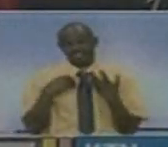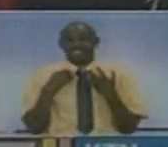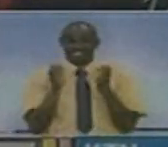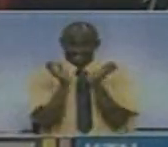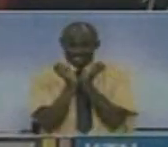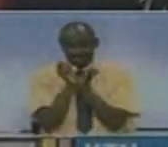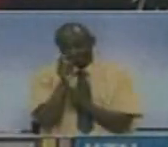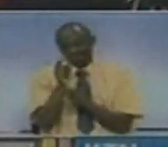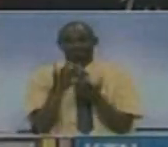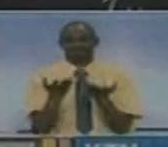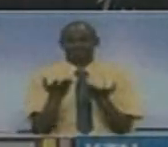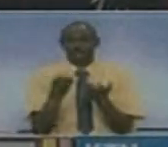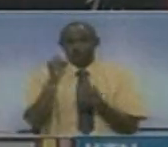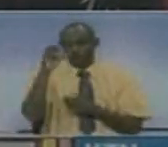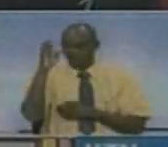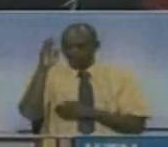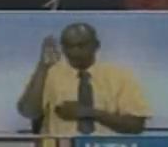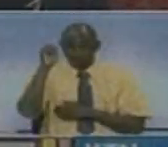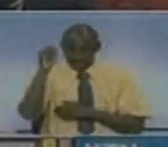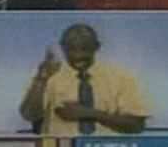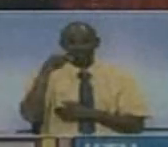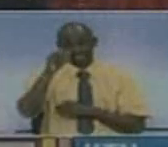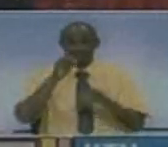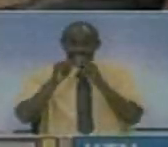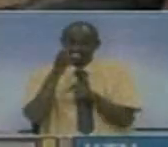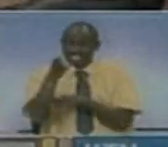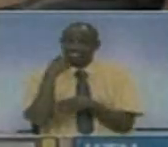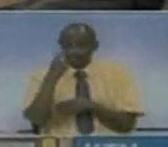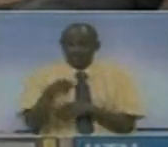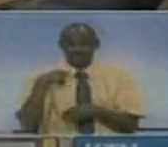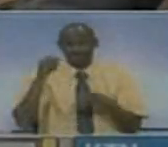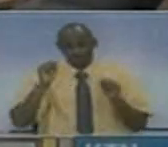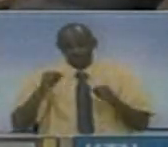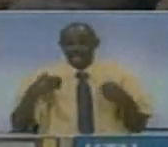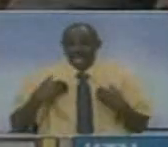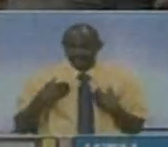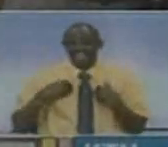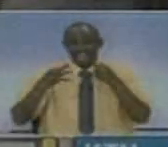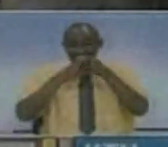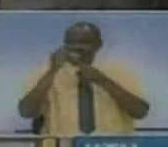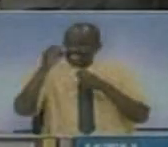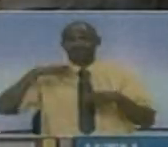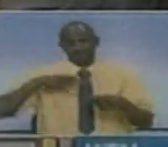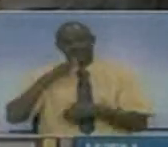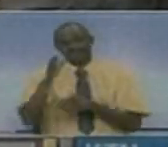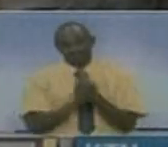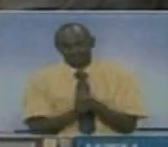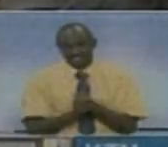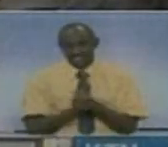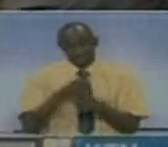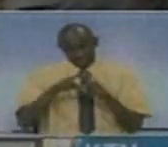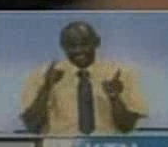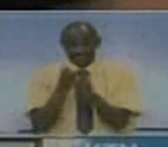Milan. Omar Bashir is the manager here, and he tells us that he can hold a capacity of 800 people. Unlike other